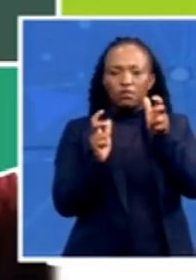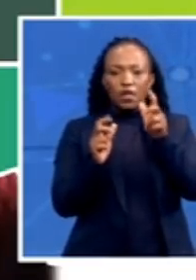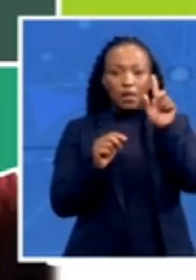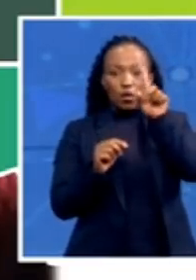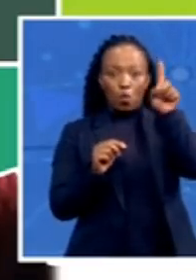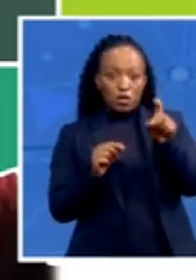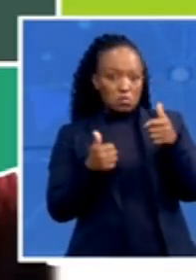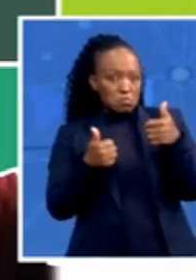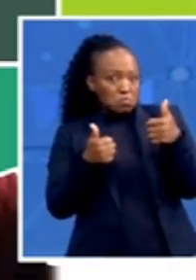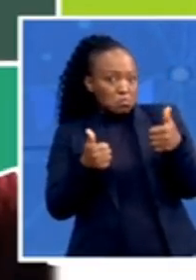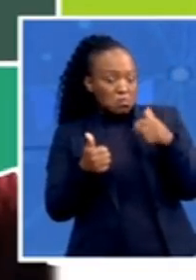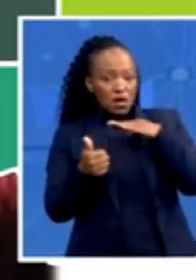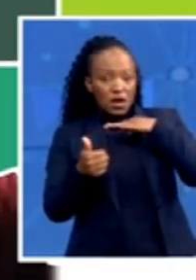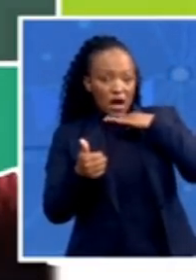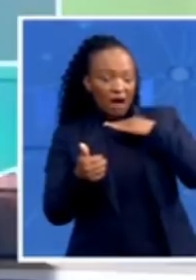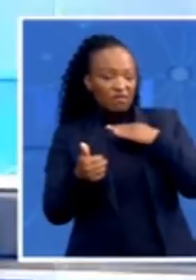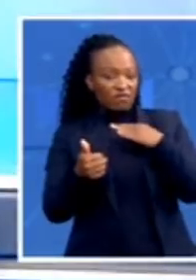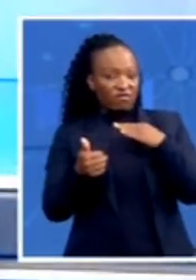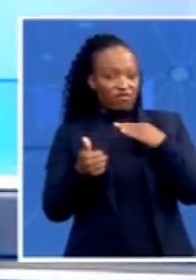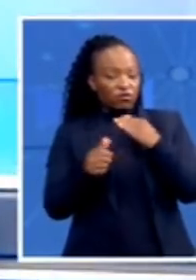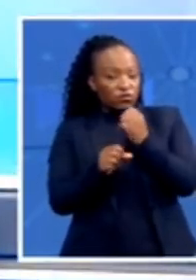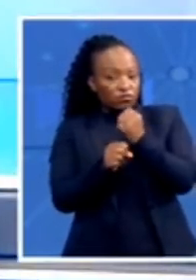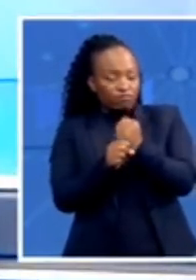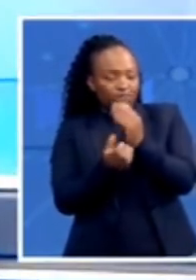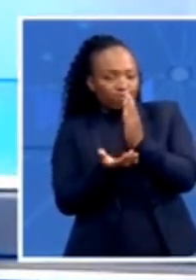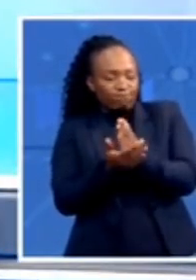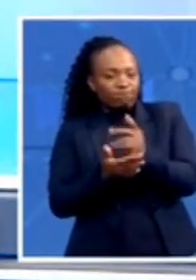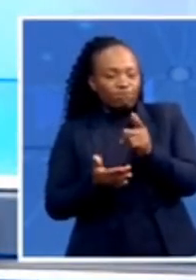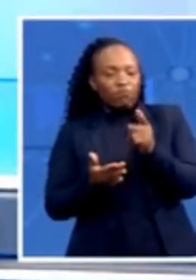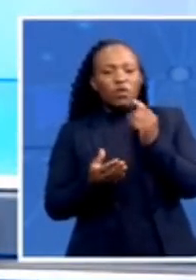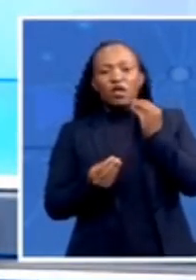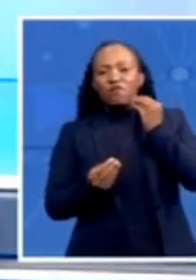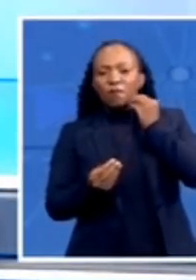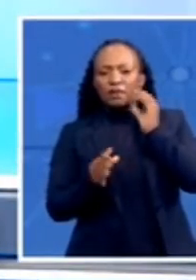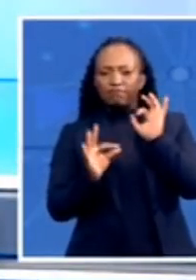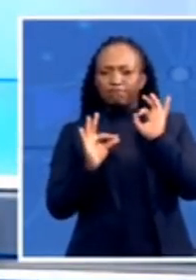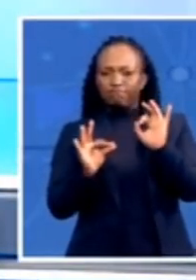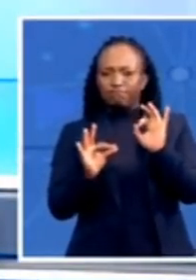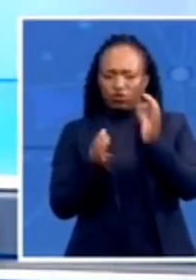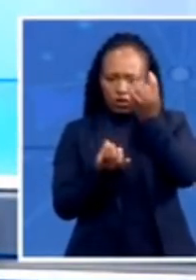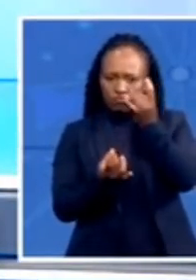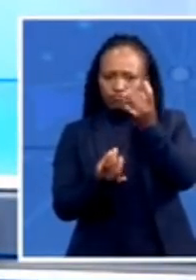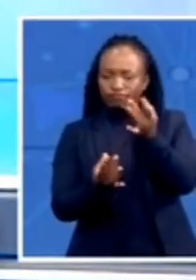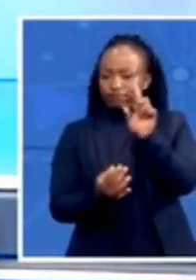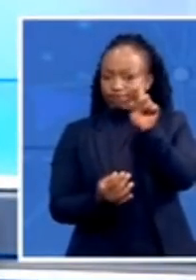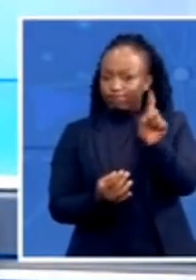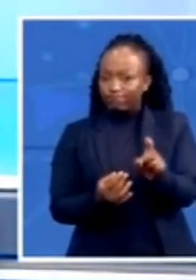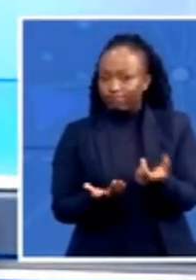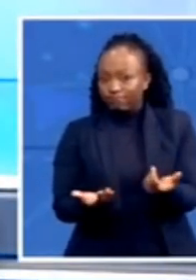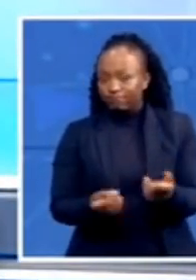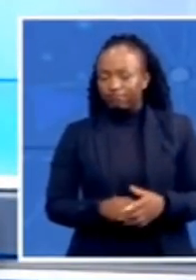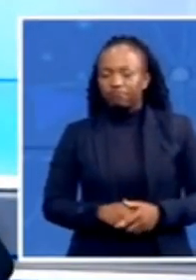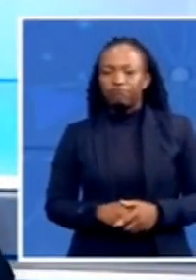making sure that the right... Well, a bit of a break. We'll be back in a moment.